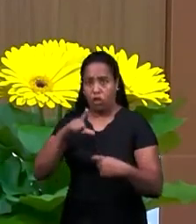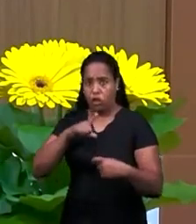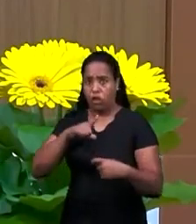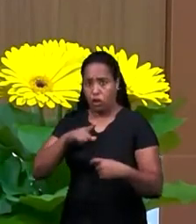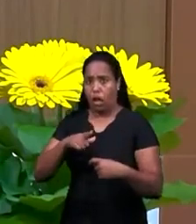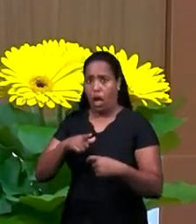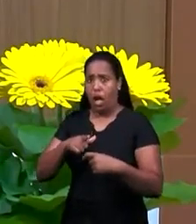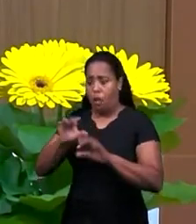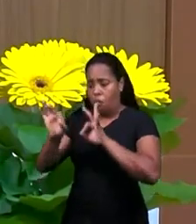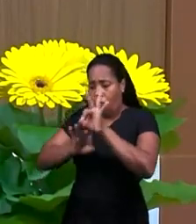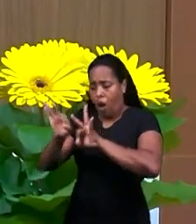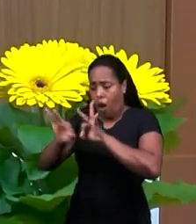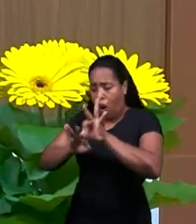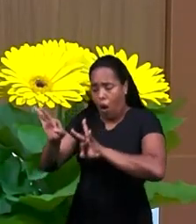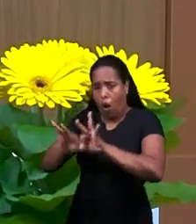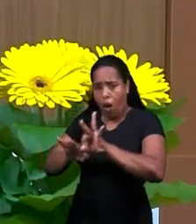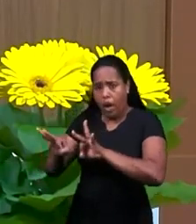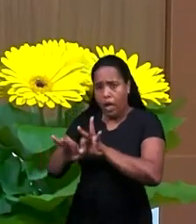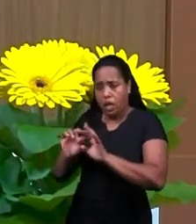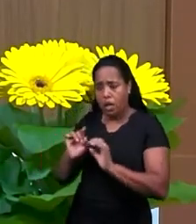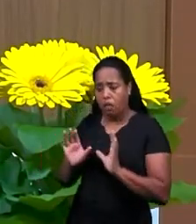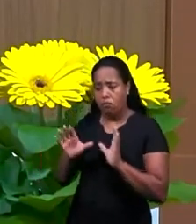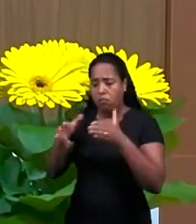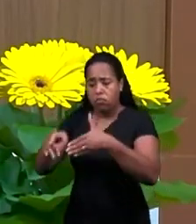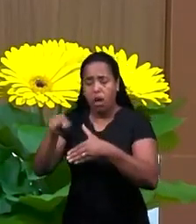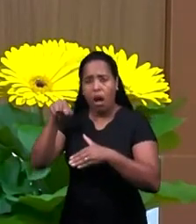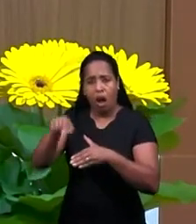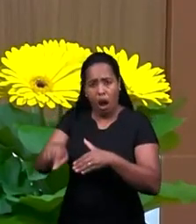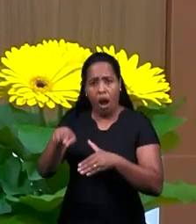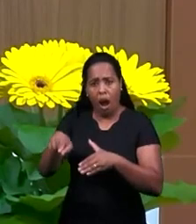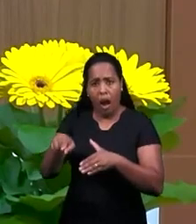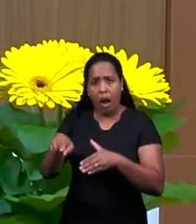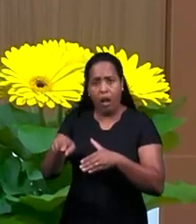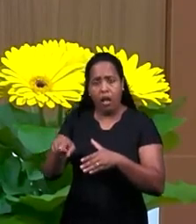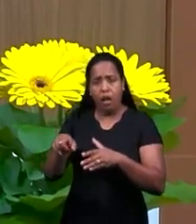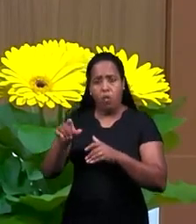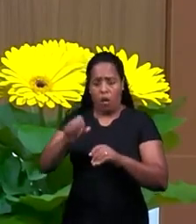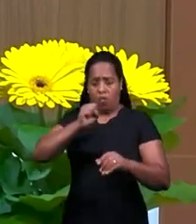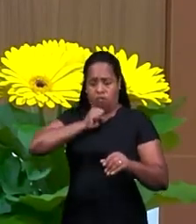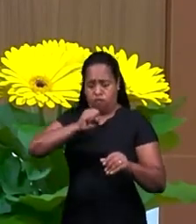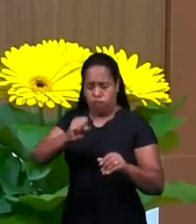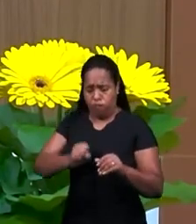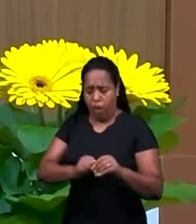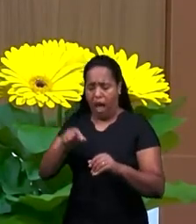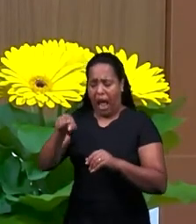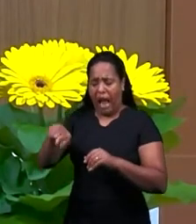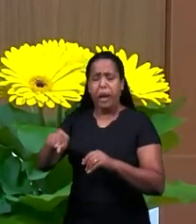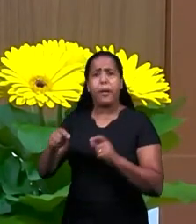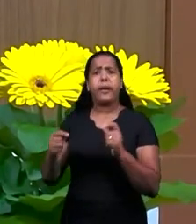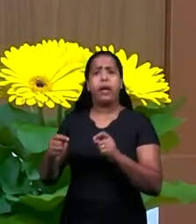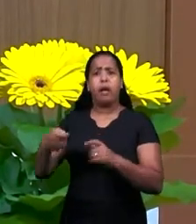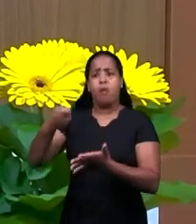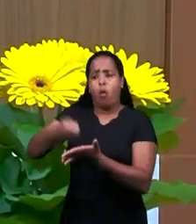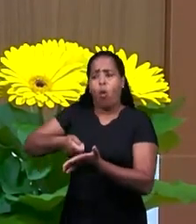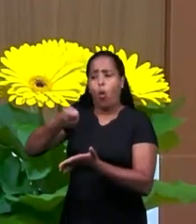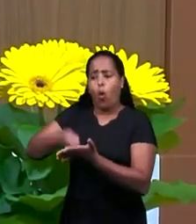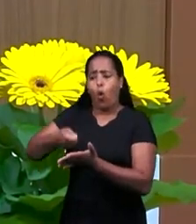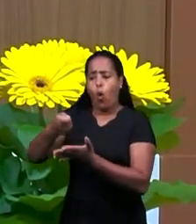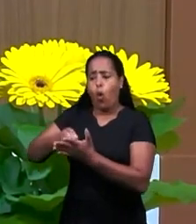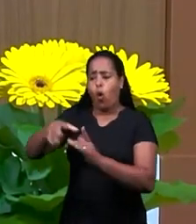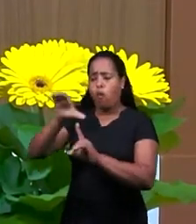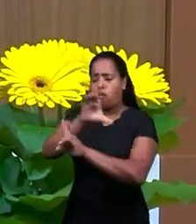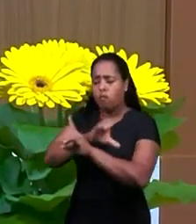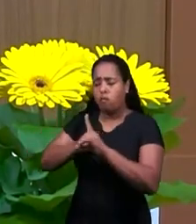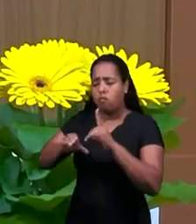his role? Because there was a priestly caste that was created, which had the responsibility for the